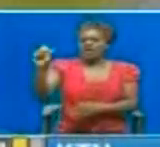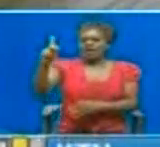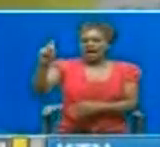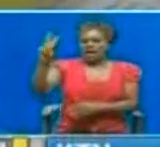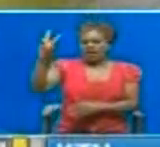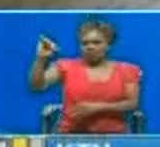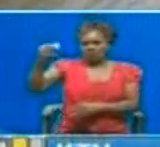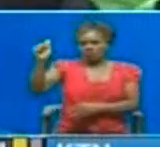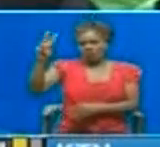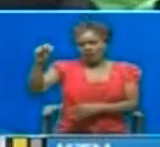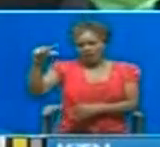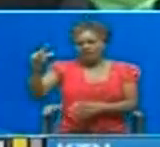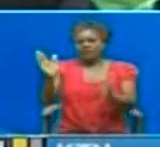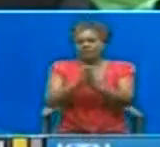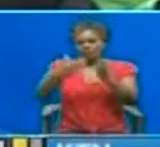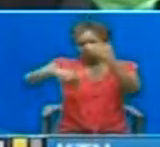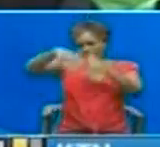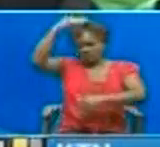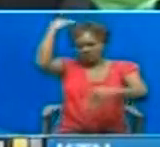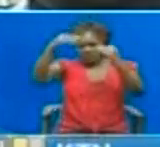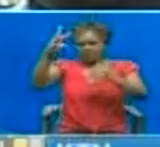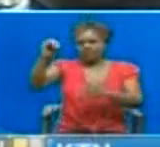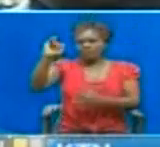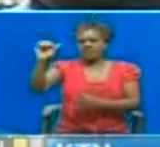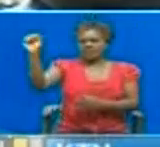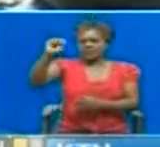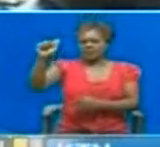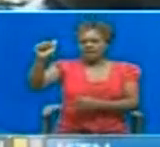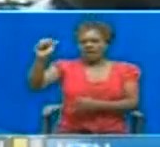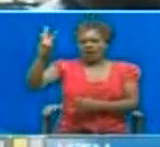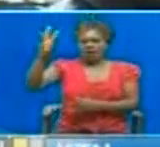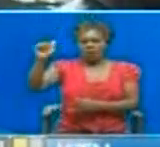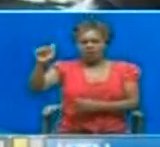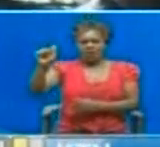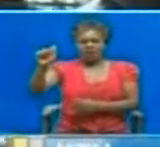Member of Parliament, and Professor Luke Misama. It has been